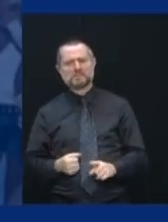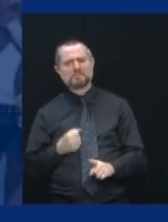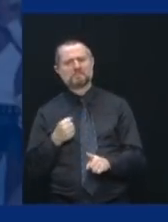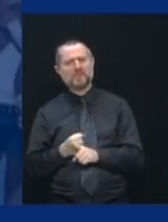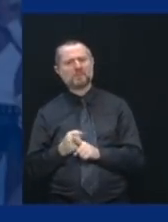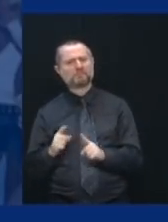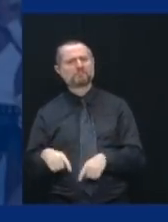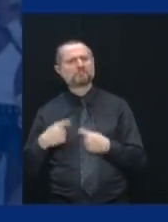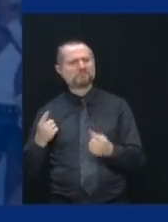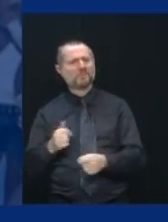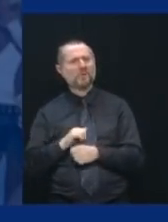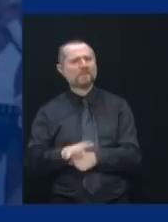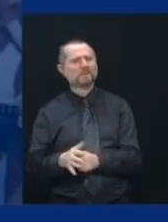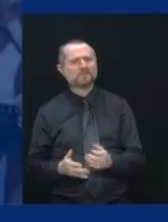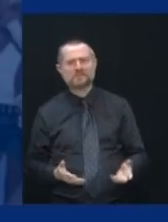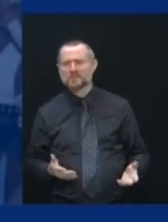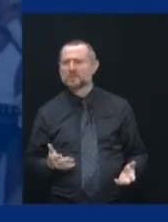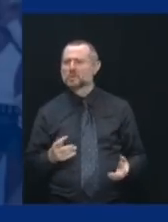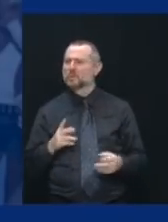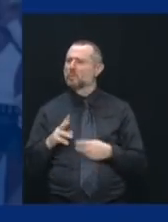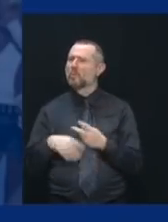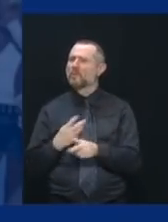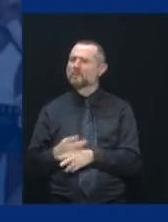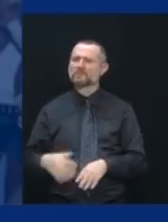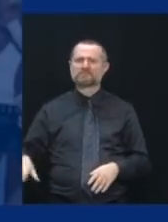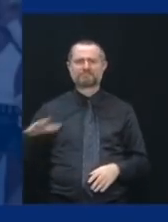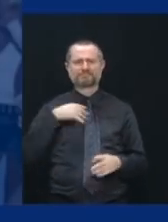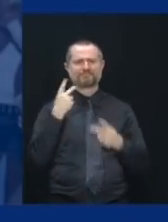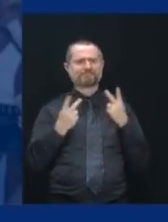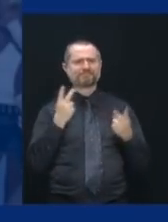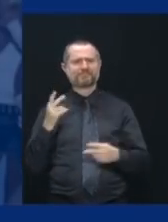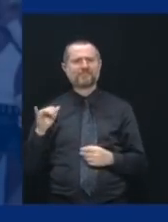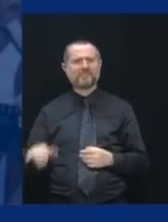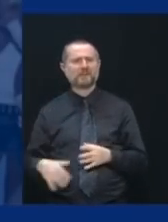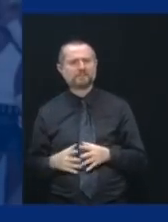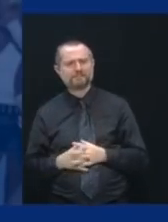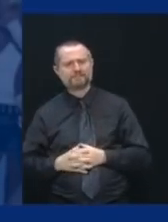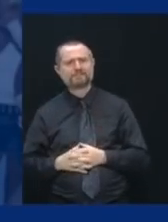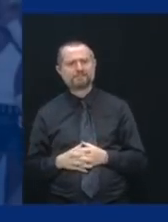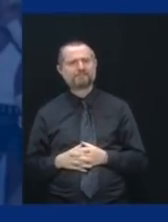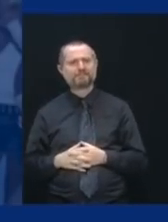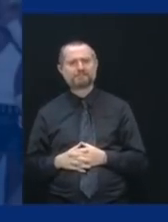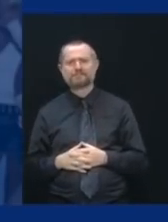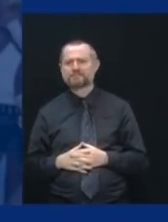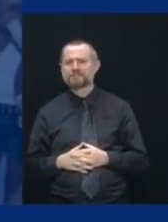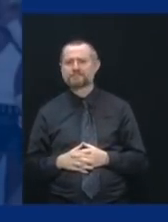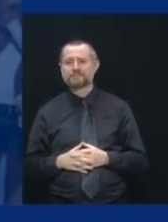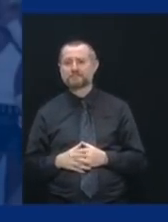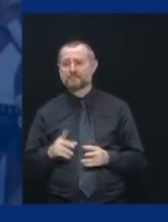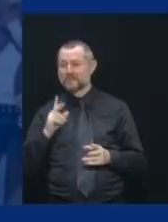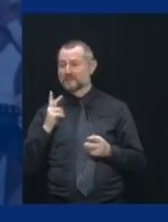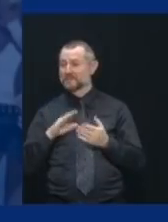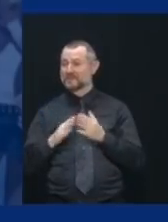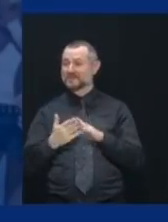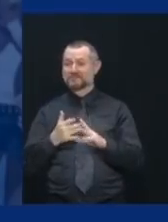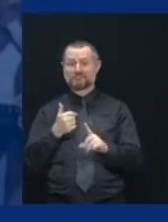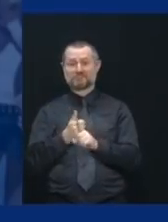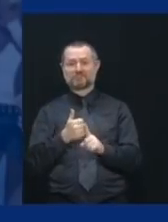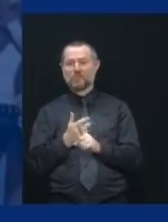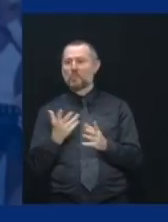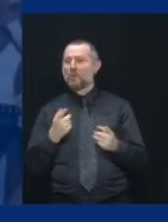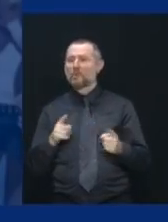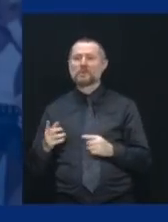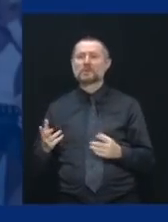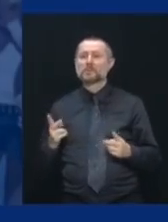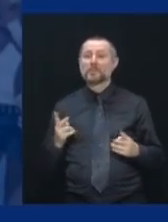That's true internationally for a confluence of events. But what makes a city, and the reason why